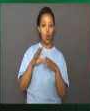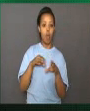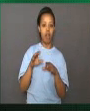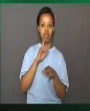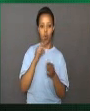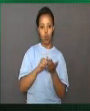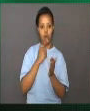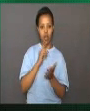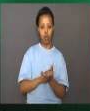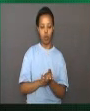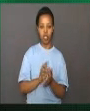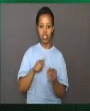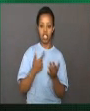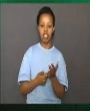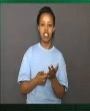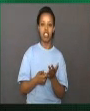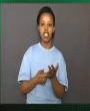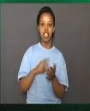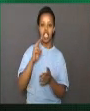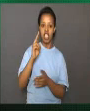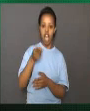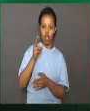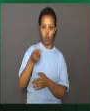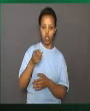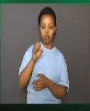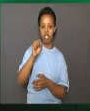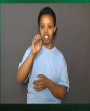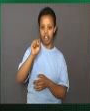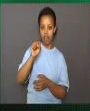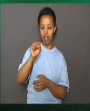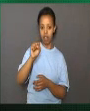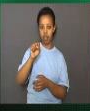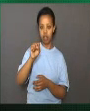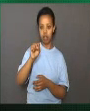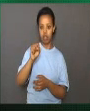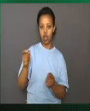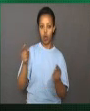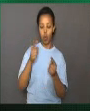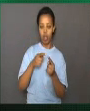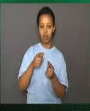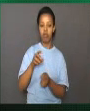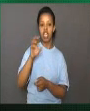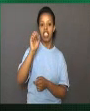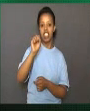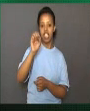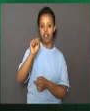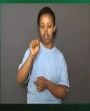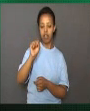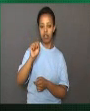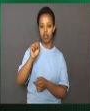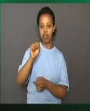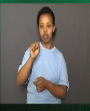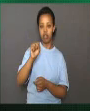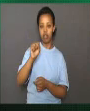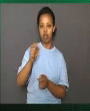sulfur bacteria oxidize hydrogen sulfide to release sulfur under